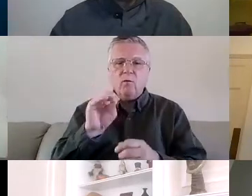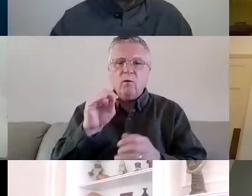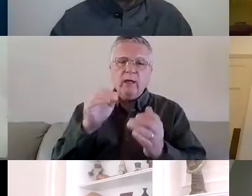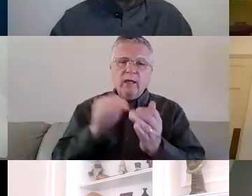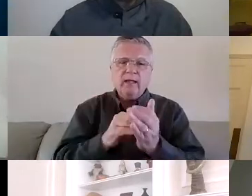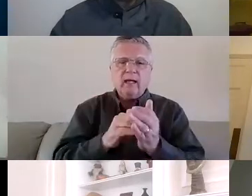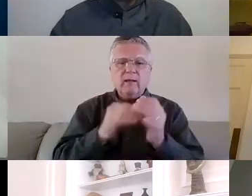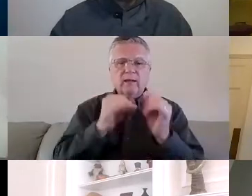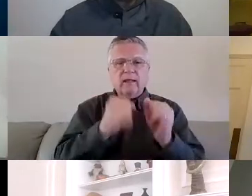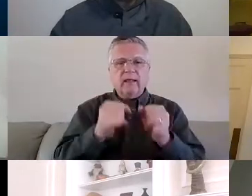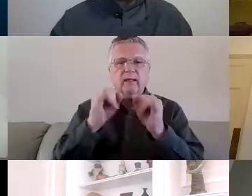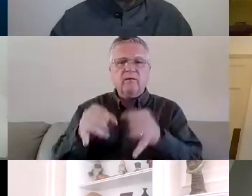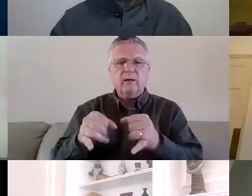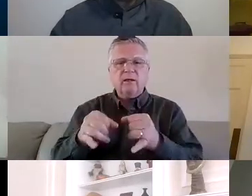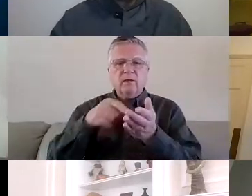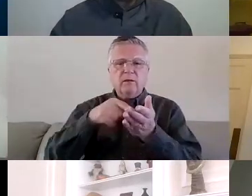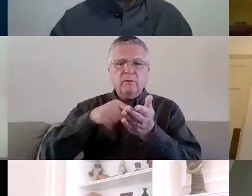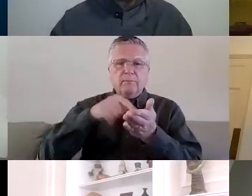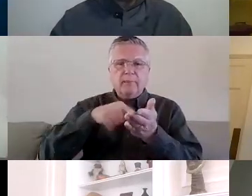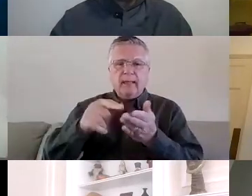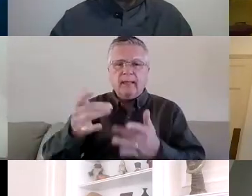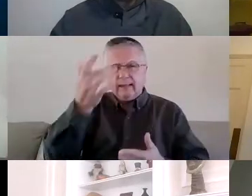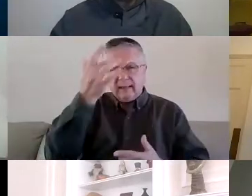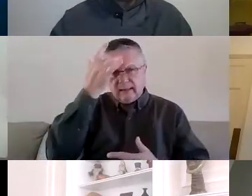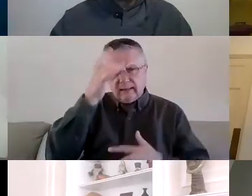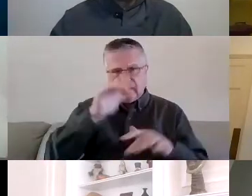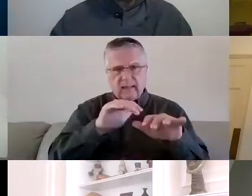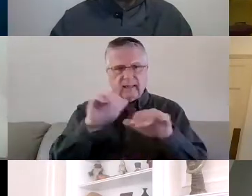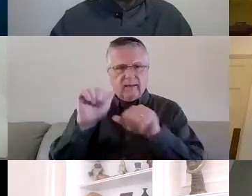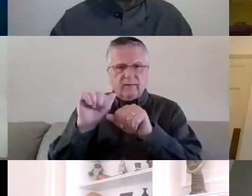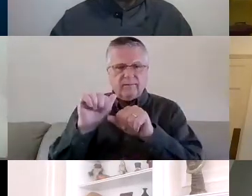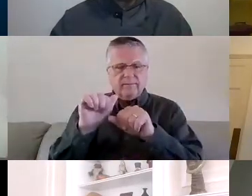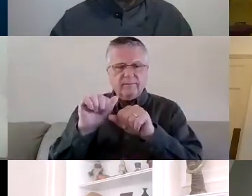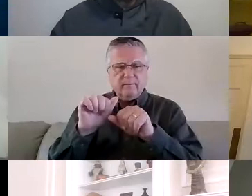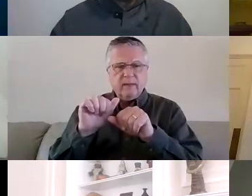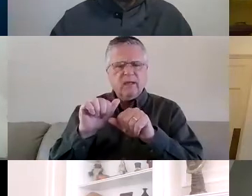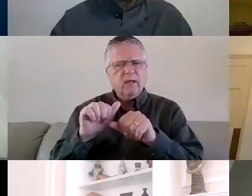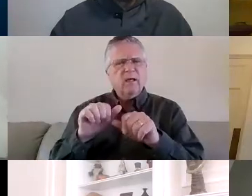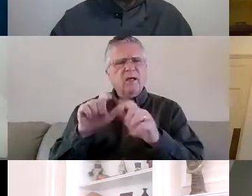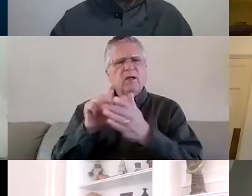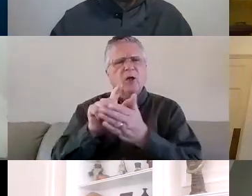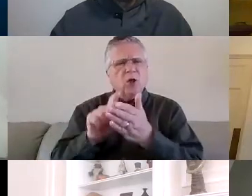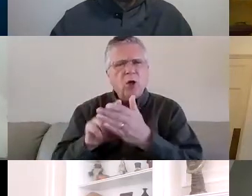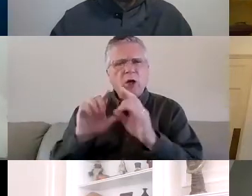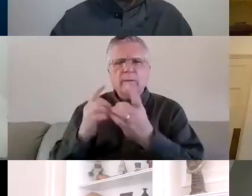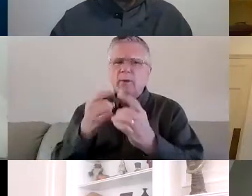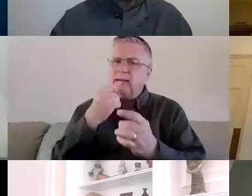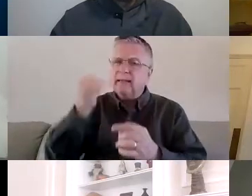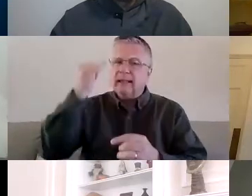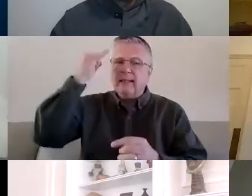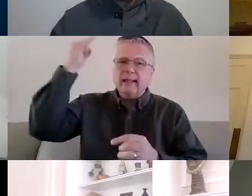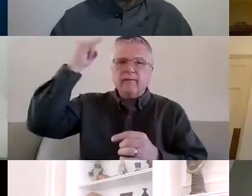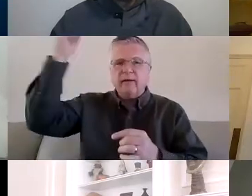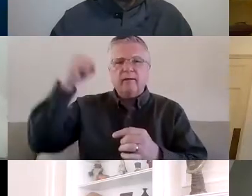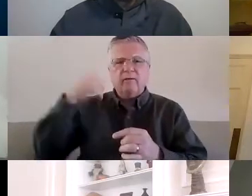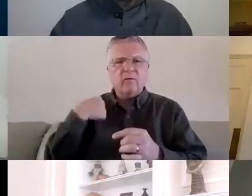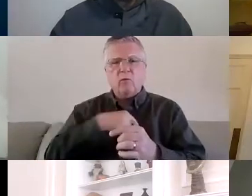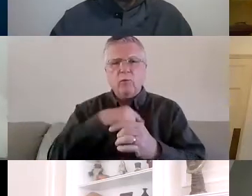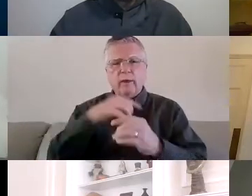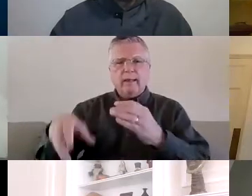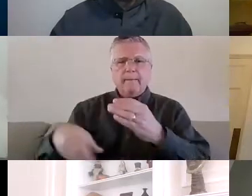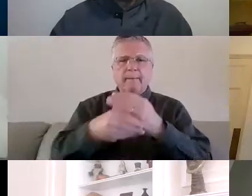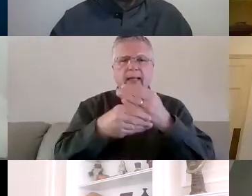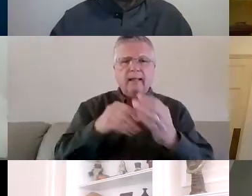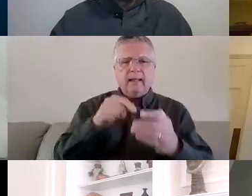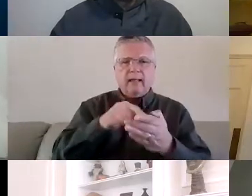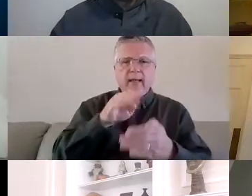the right to paid sick leave. Because we were told by the law department that if we amended the actual bill, that those